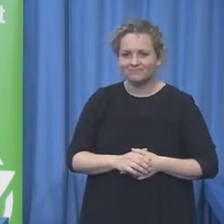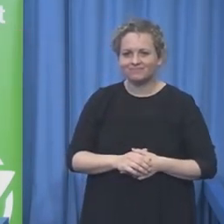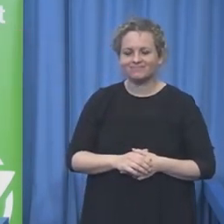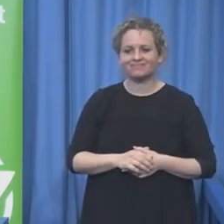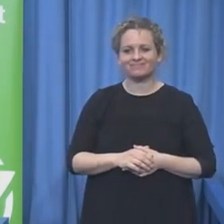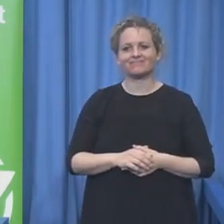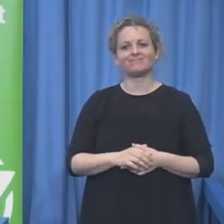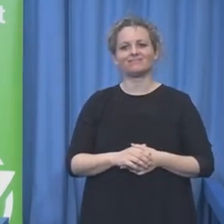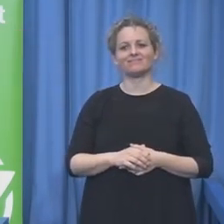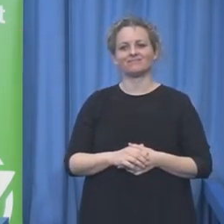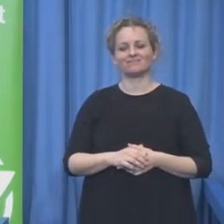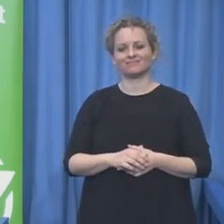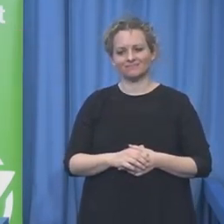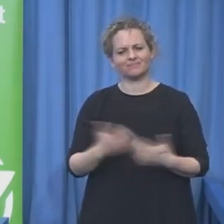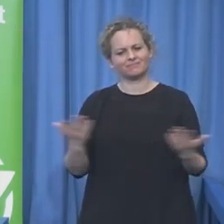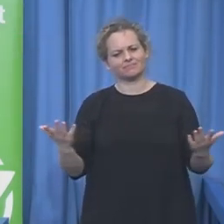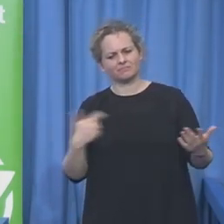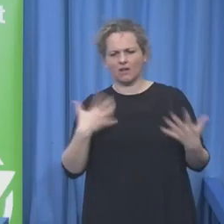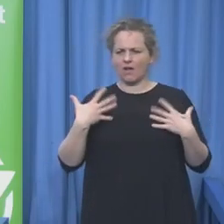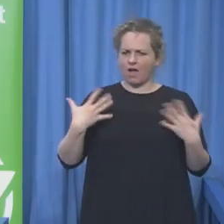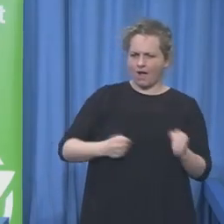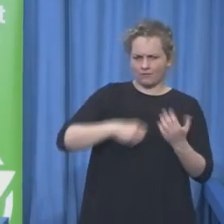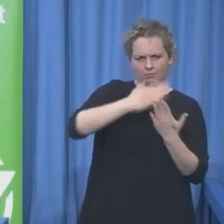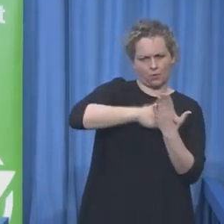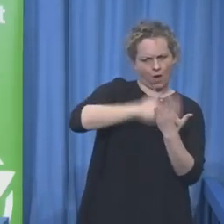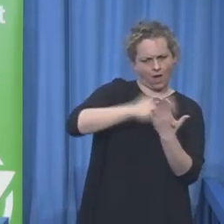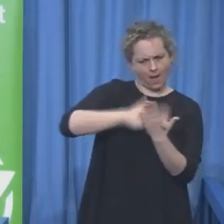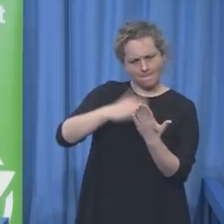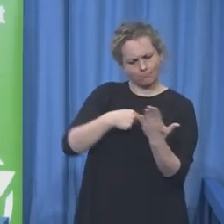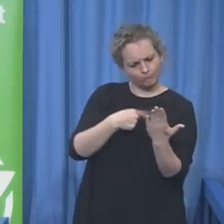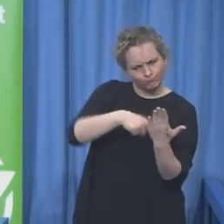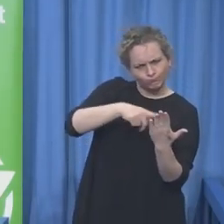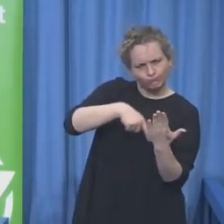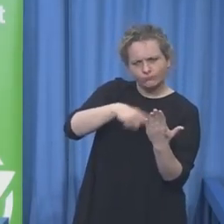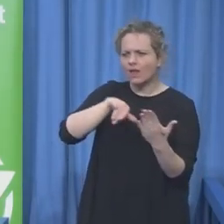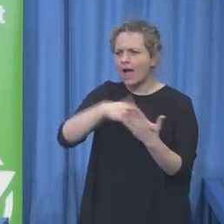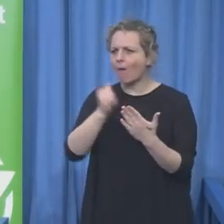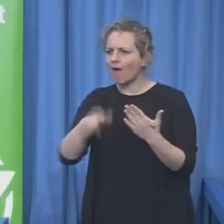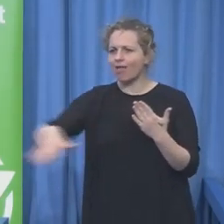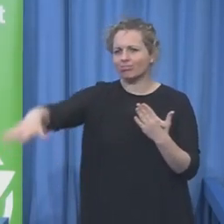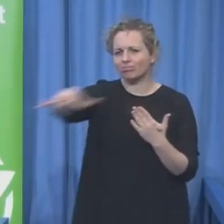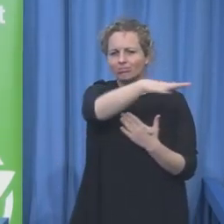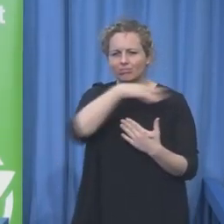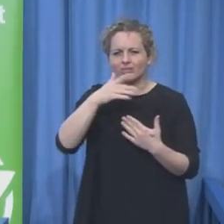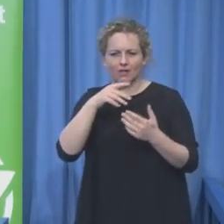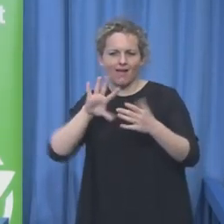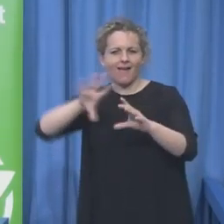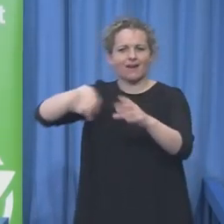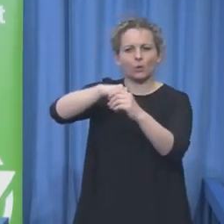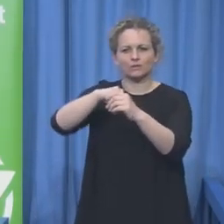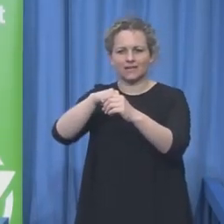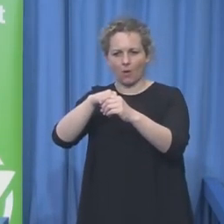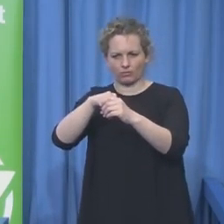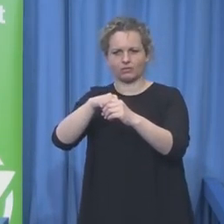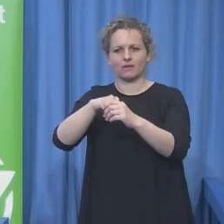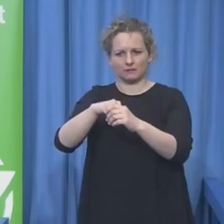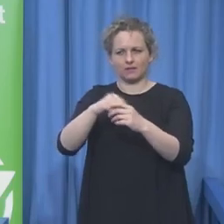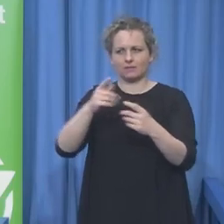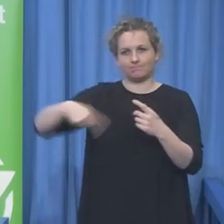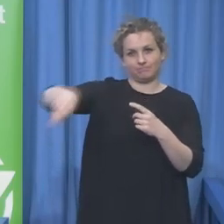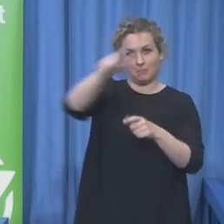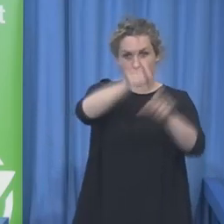by engaging in the activities of meaningful employment that we all enjoy. Vermont Supported Employment has promoted awareness in the business community,